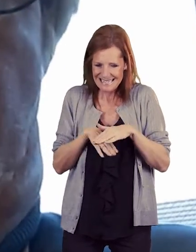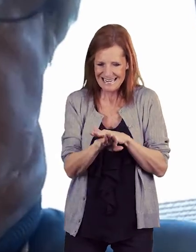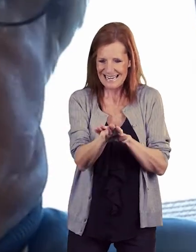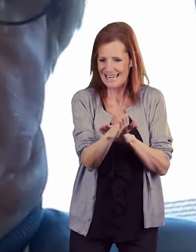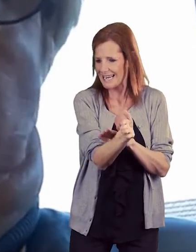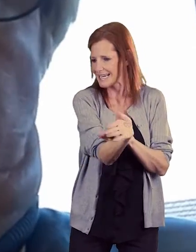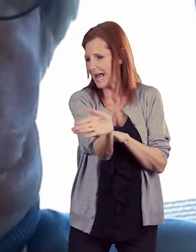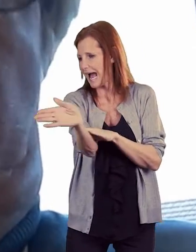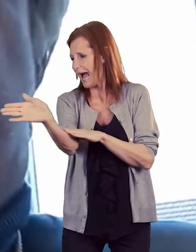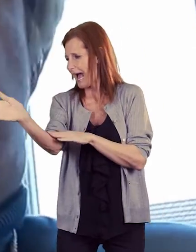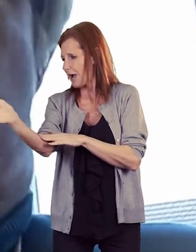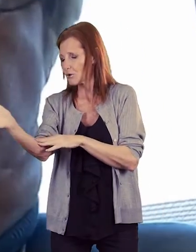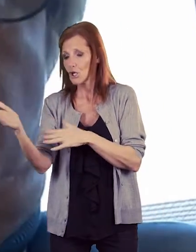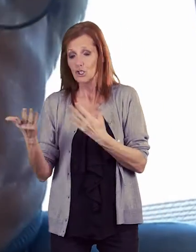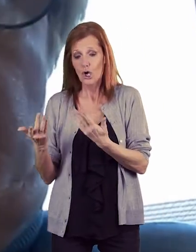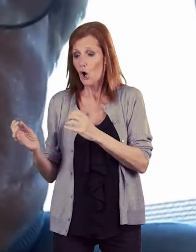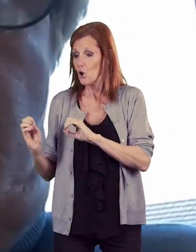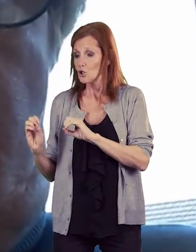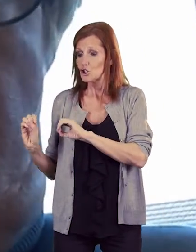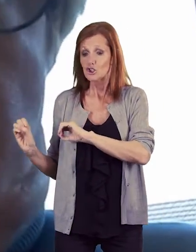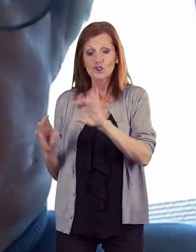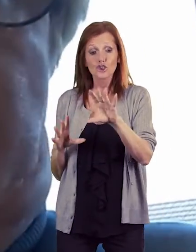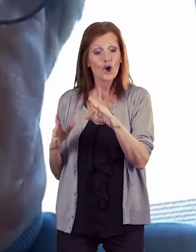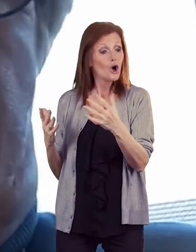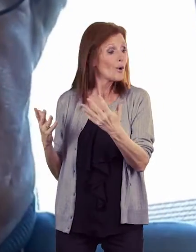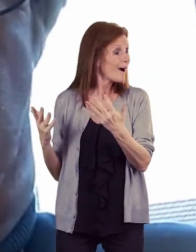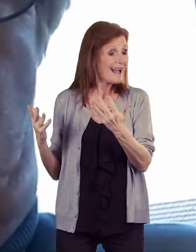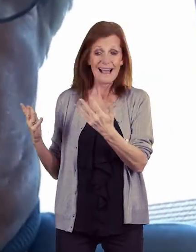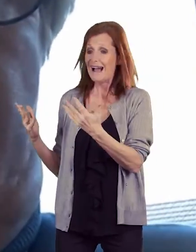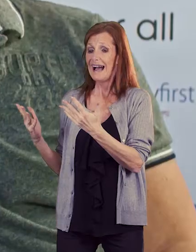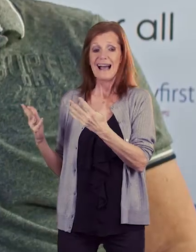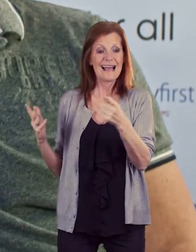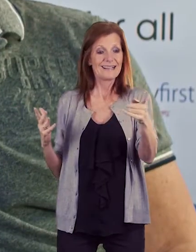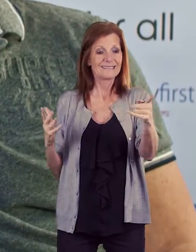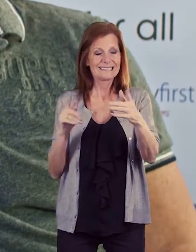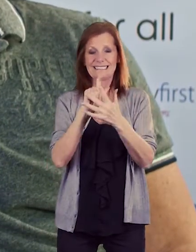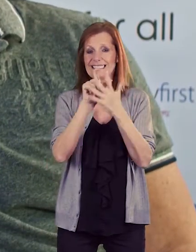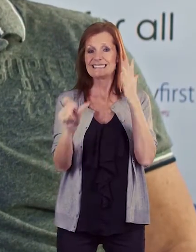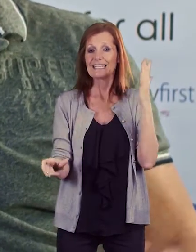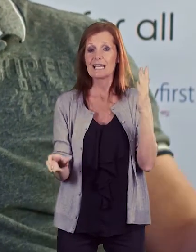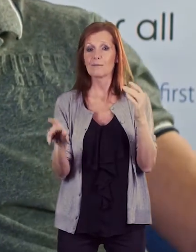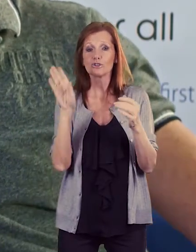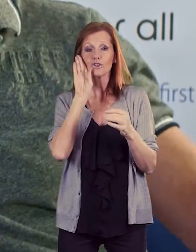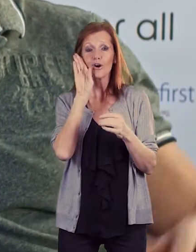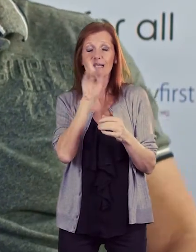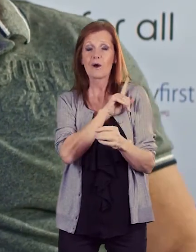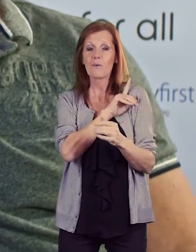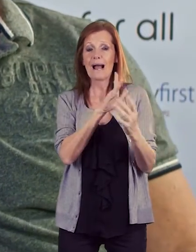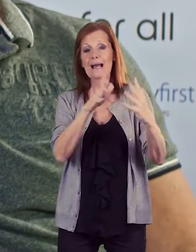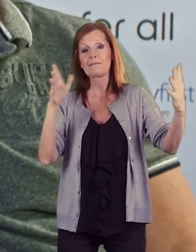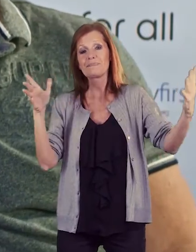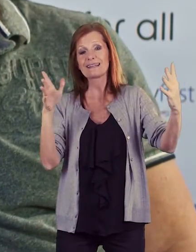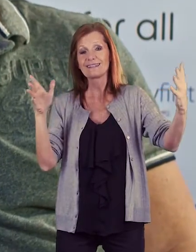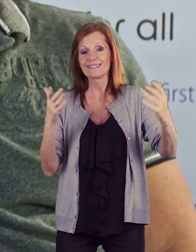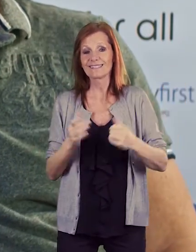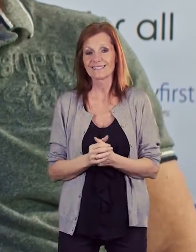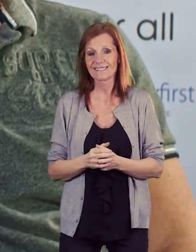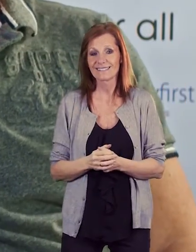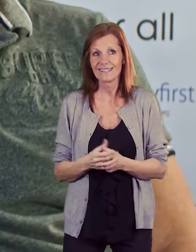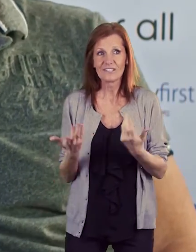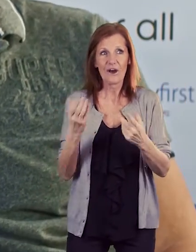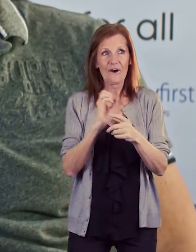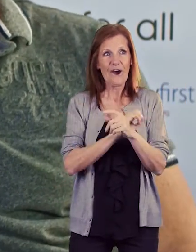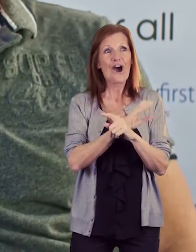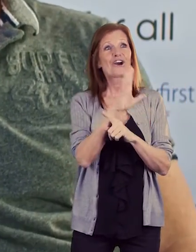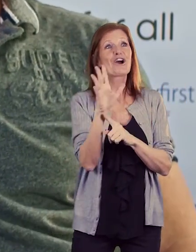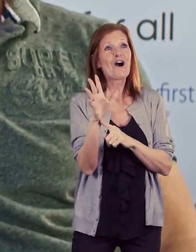so there's no storage. So the storage goes in the biggest disabled toilet. Yeah, obviously they're trying to make the whole store accessible because